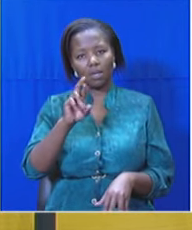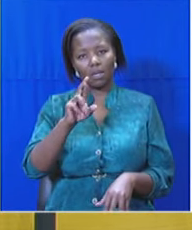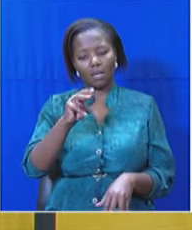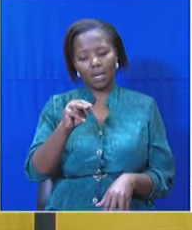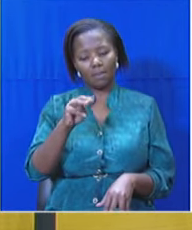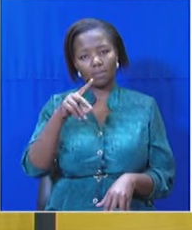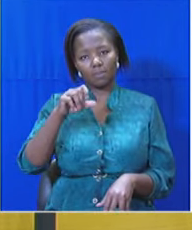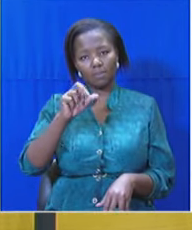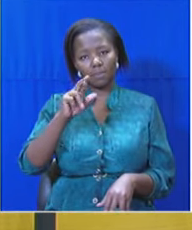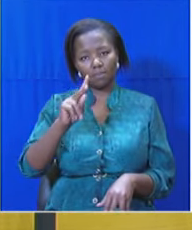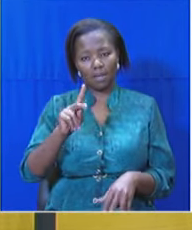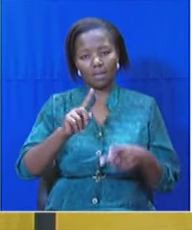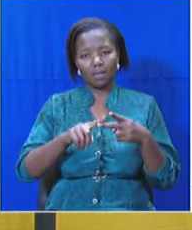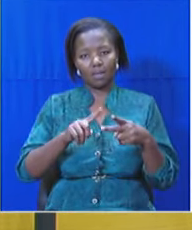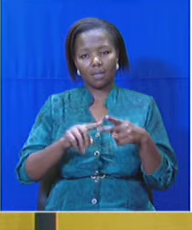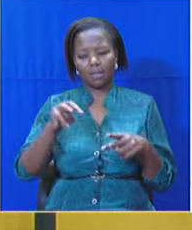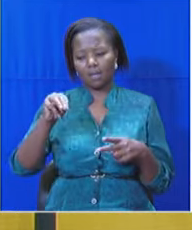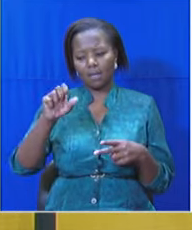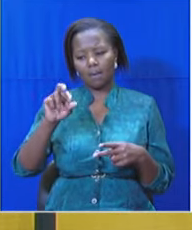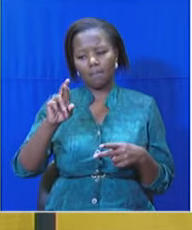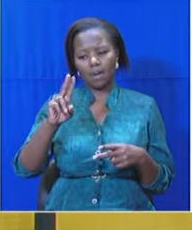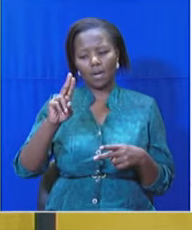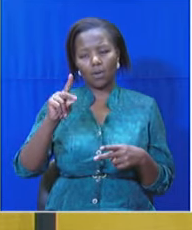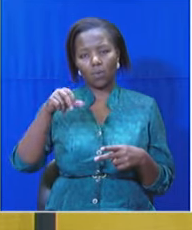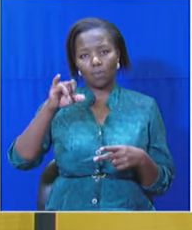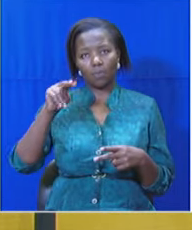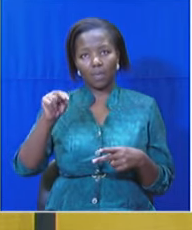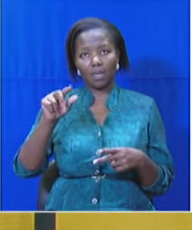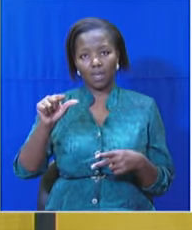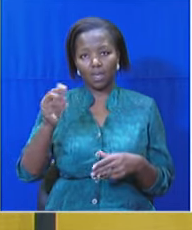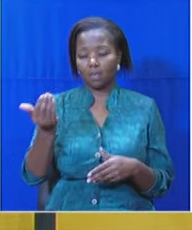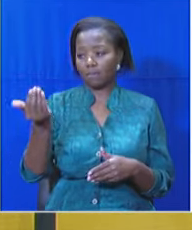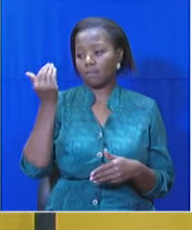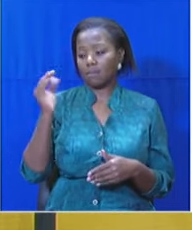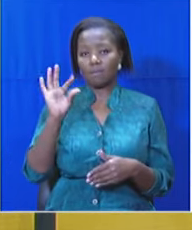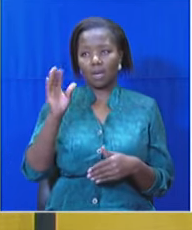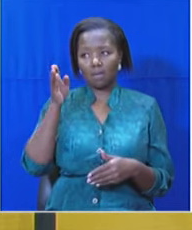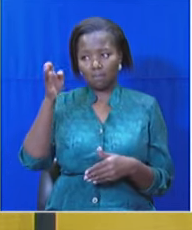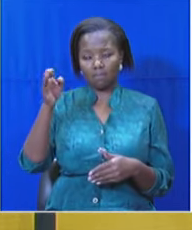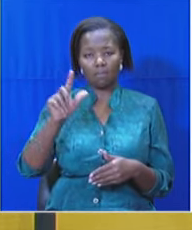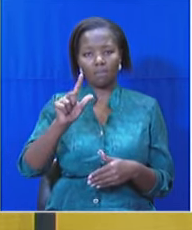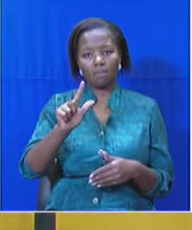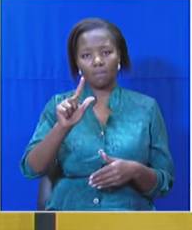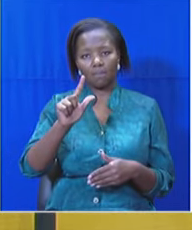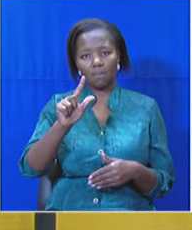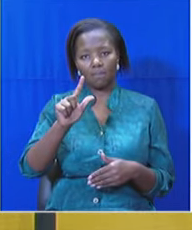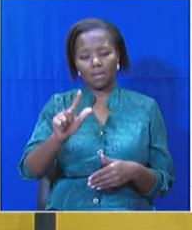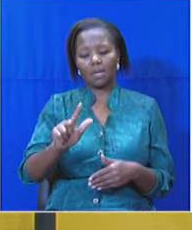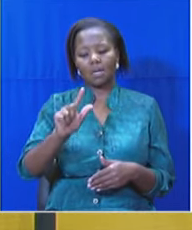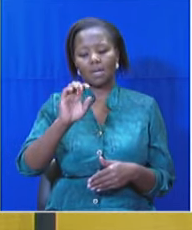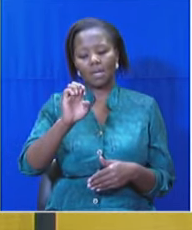Maruping. On Monday, we were in Libode, kwikumkani yamaMpondo. Aluzuqhuma ngomso luqhuma